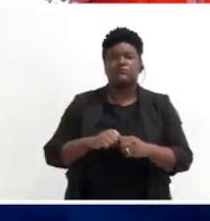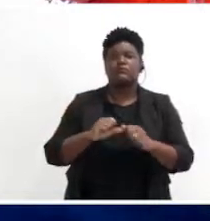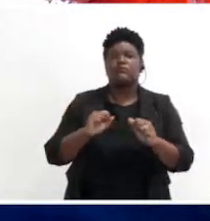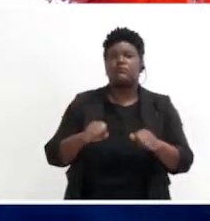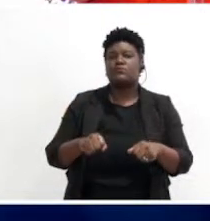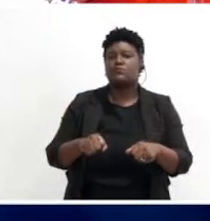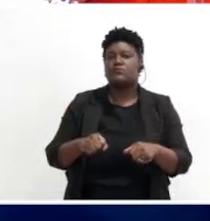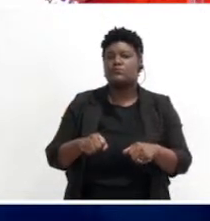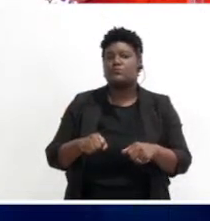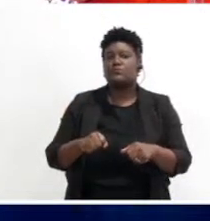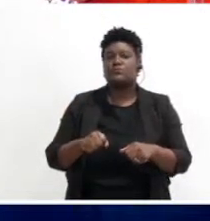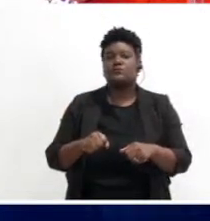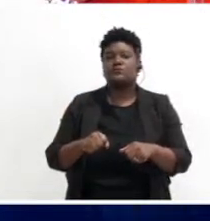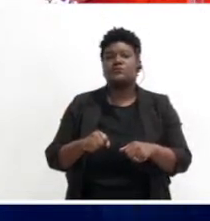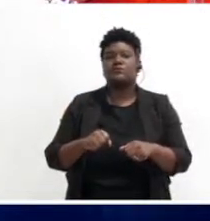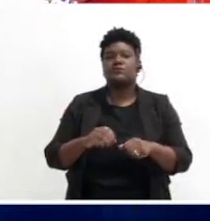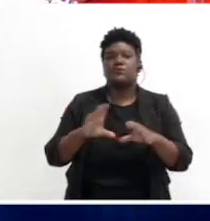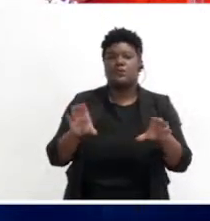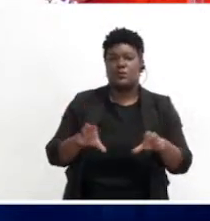So essentially